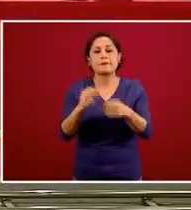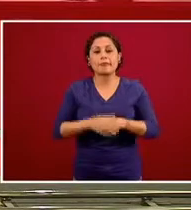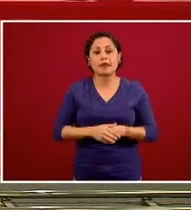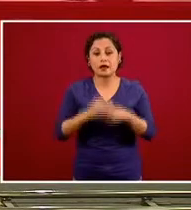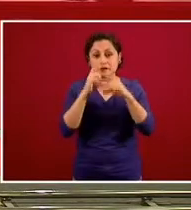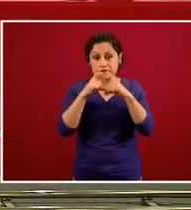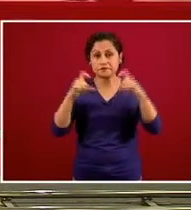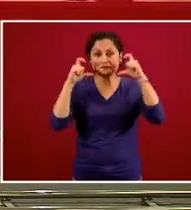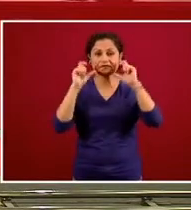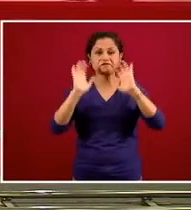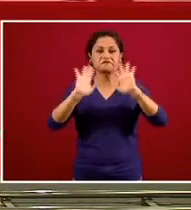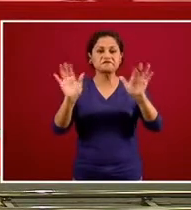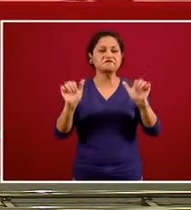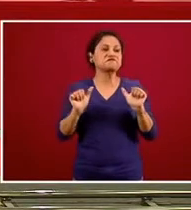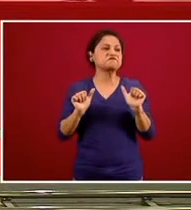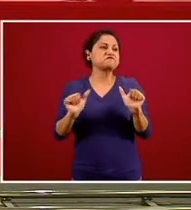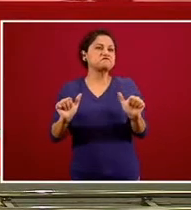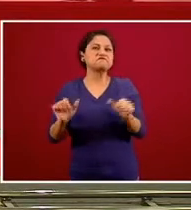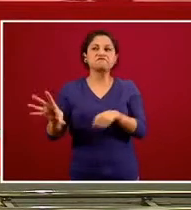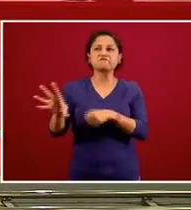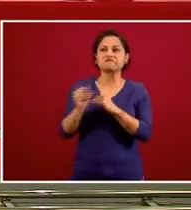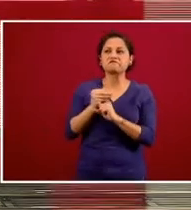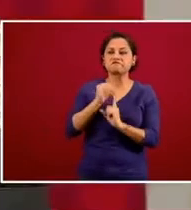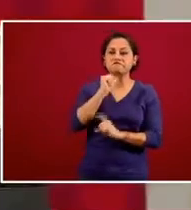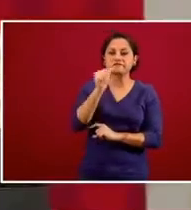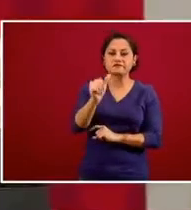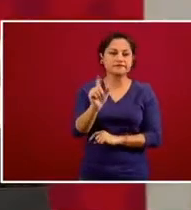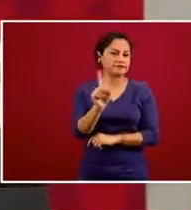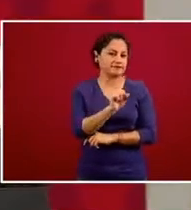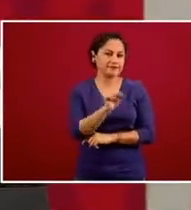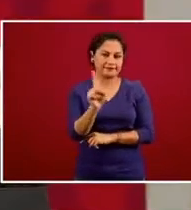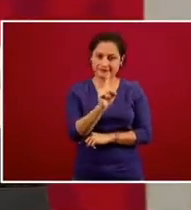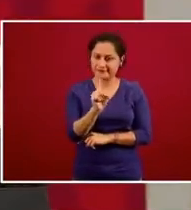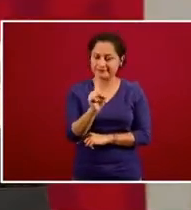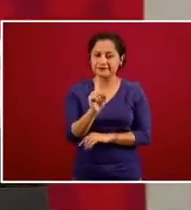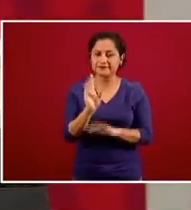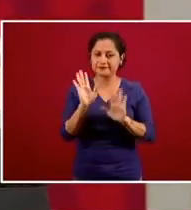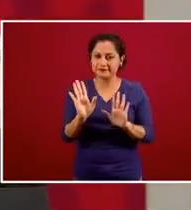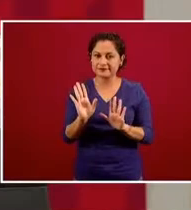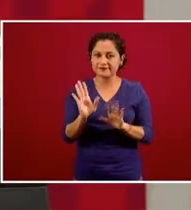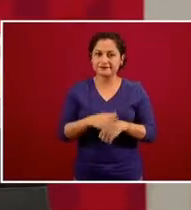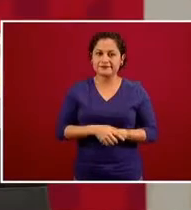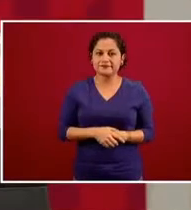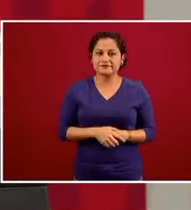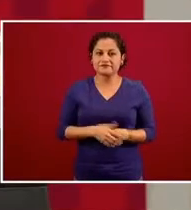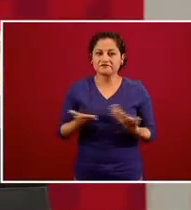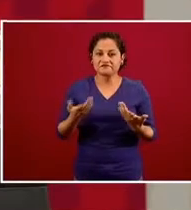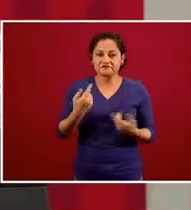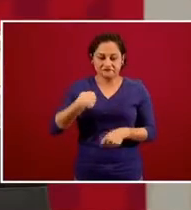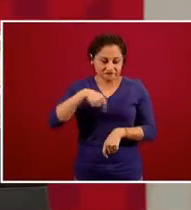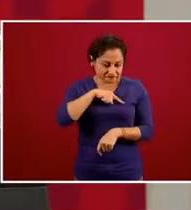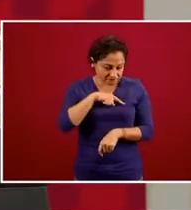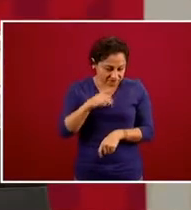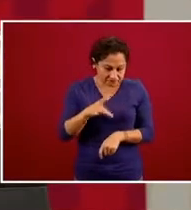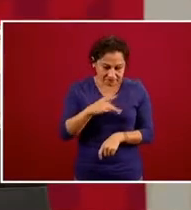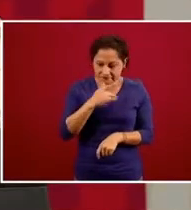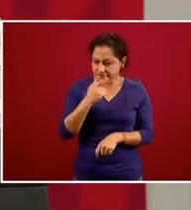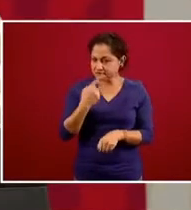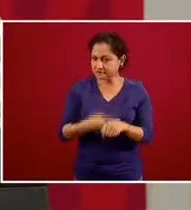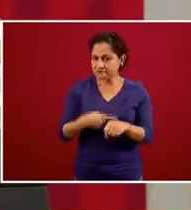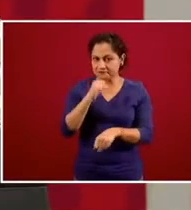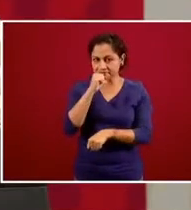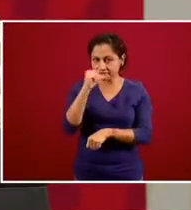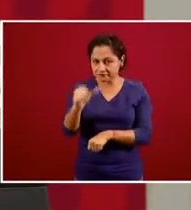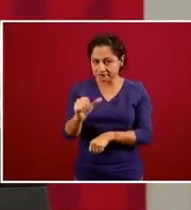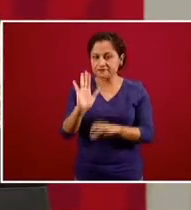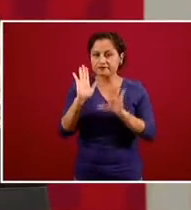that should you shouldn't feel protected by a mask just because you're wearing a mask. Don't